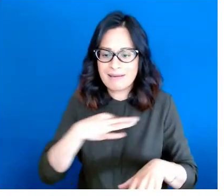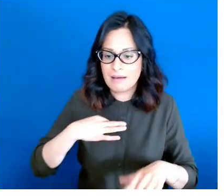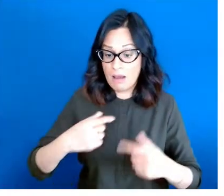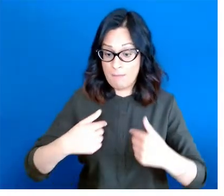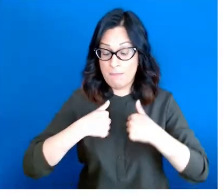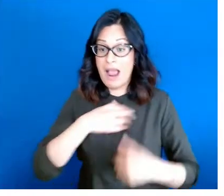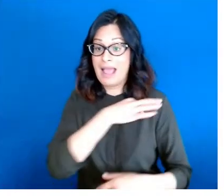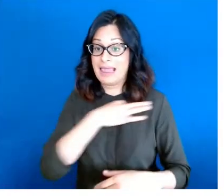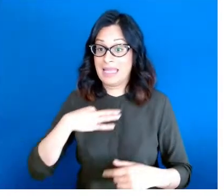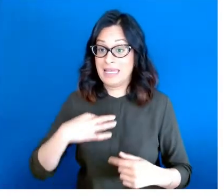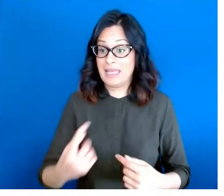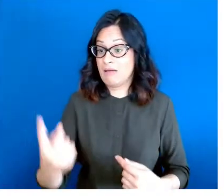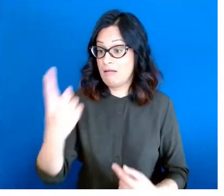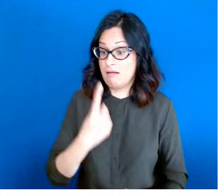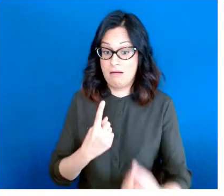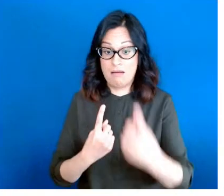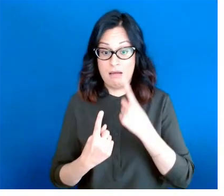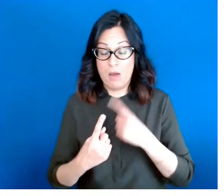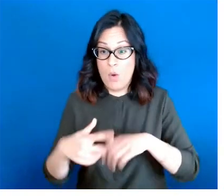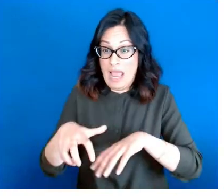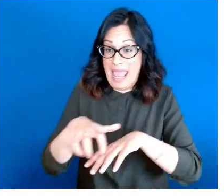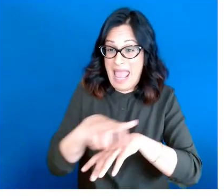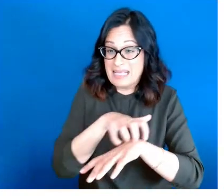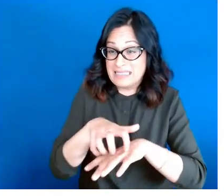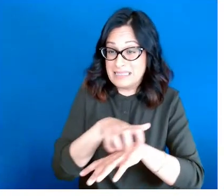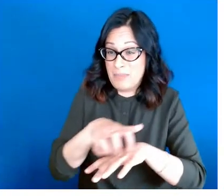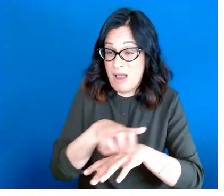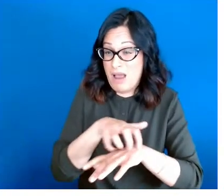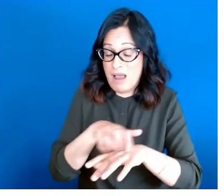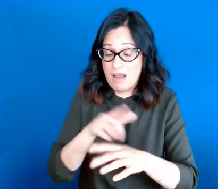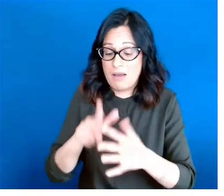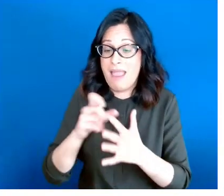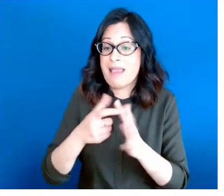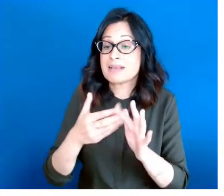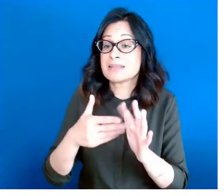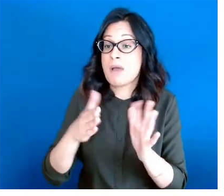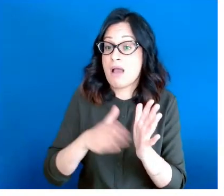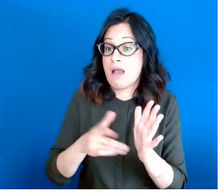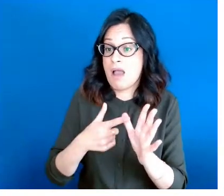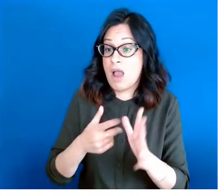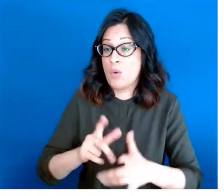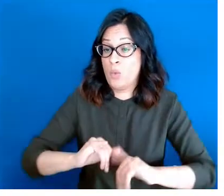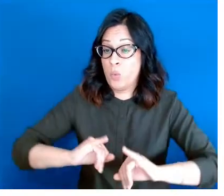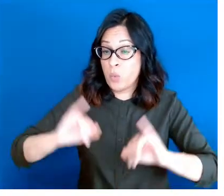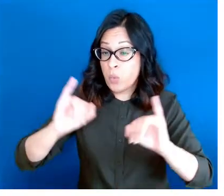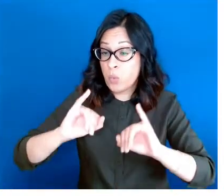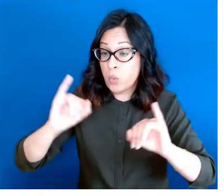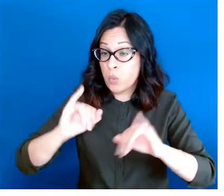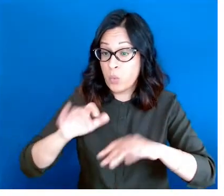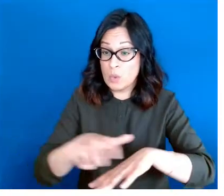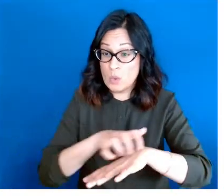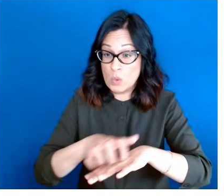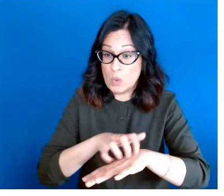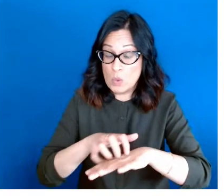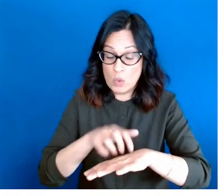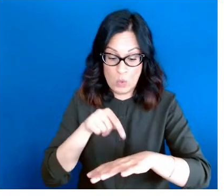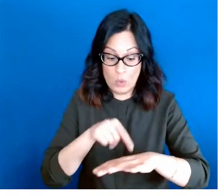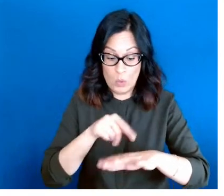significant eczema, that is usually not pollen